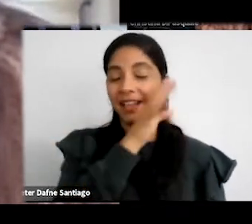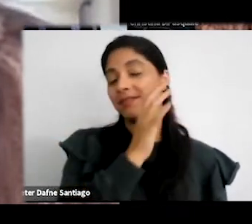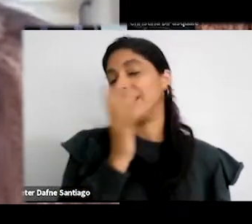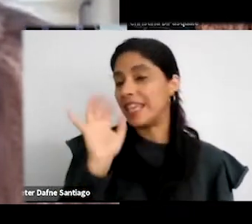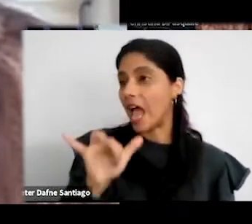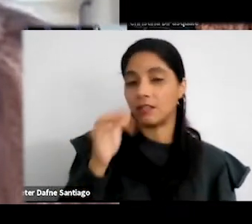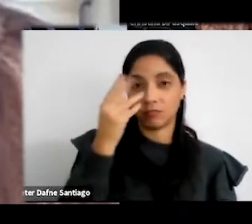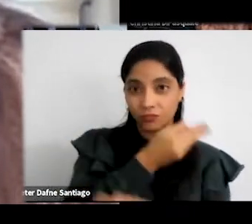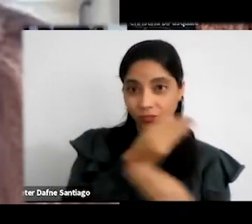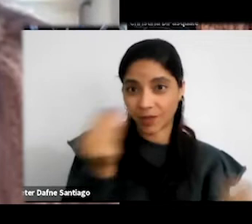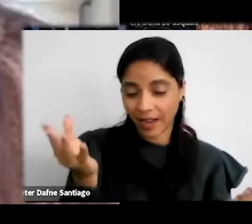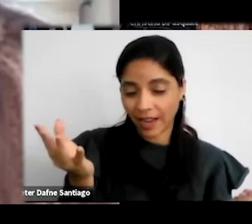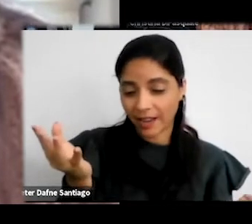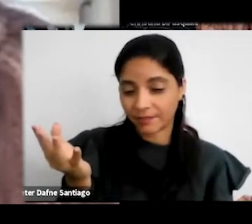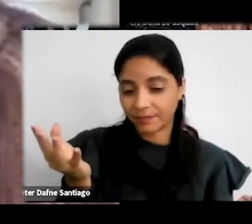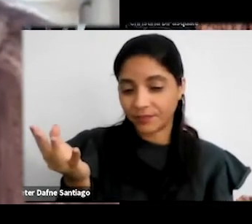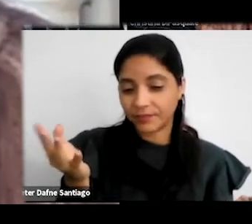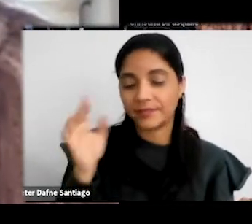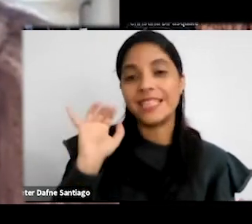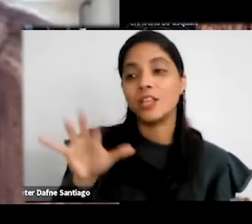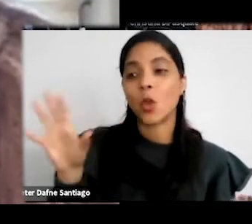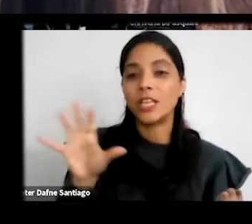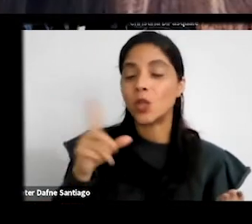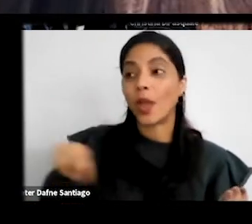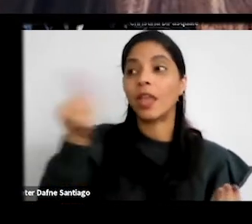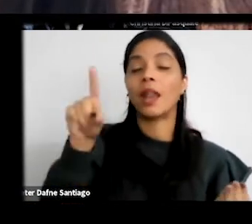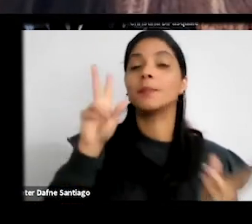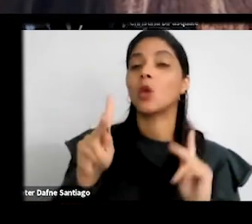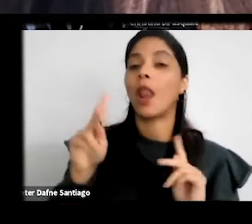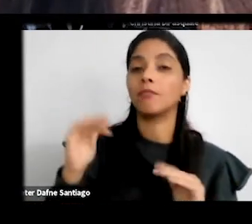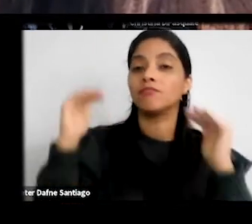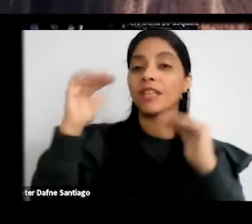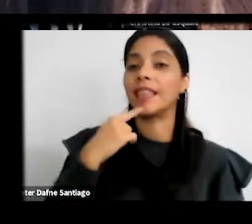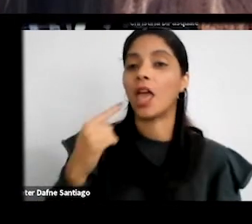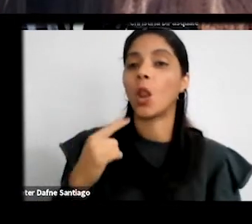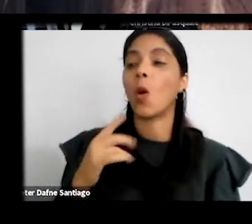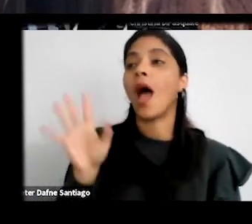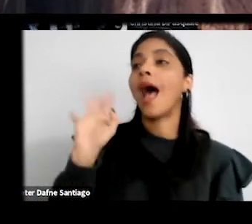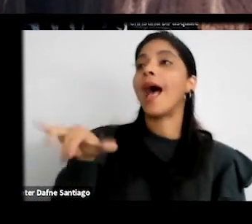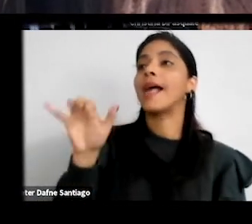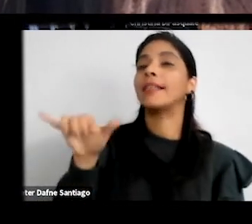other officials also said that this was bias. It was too,